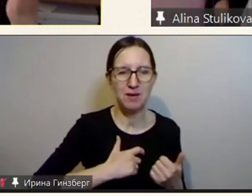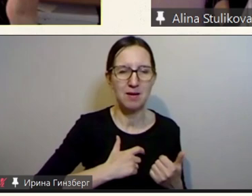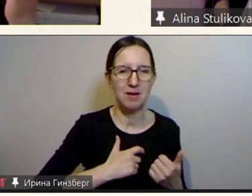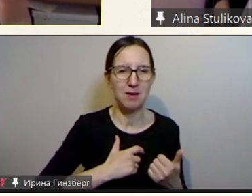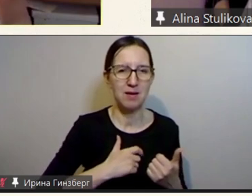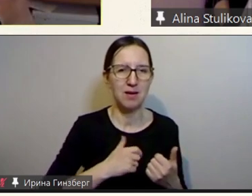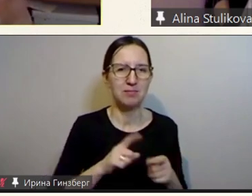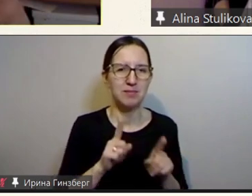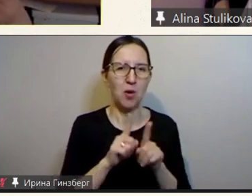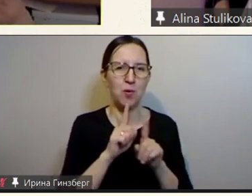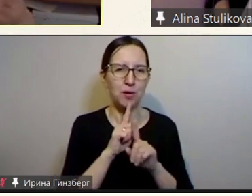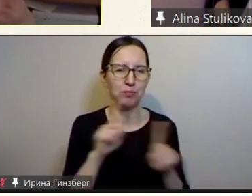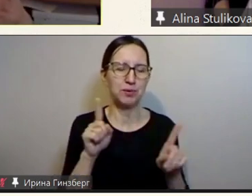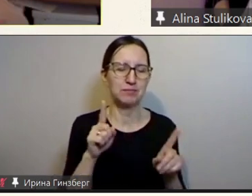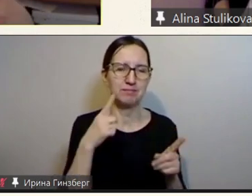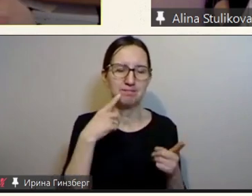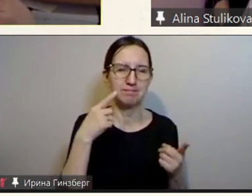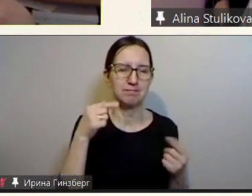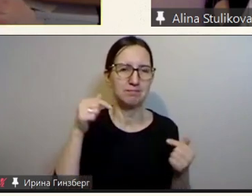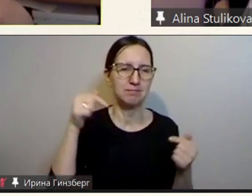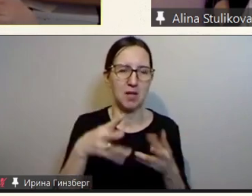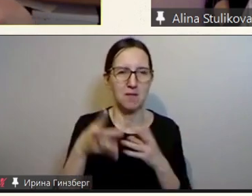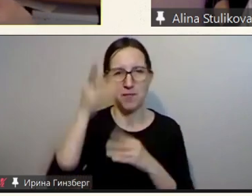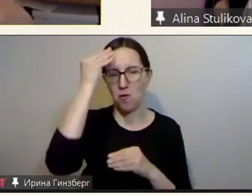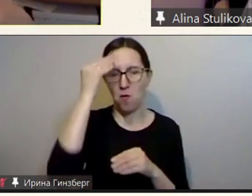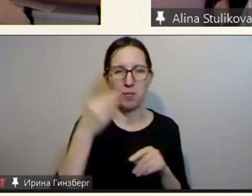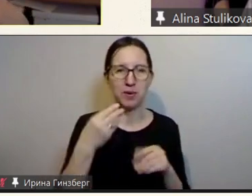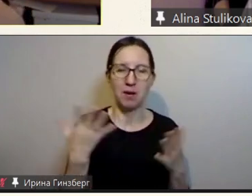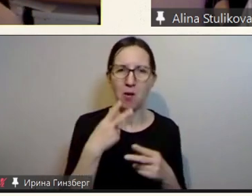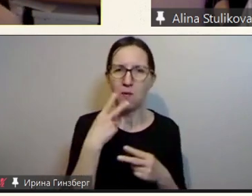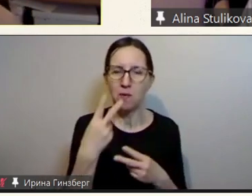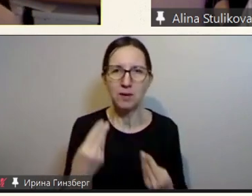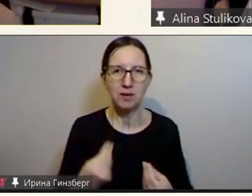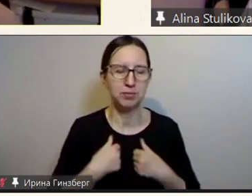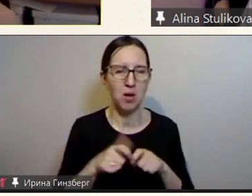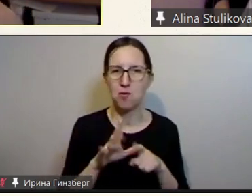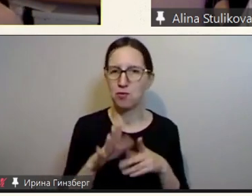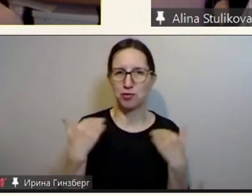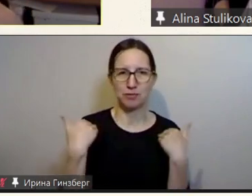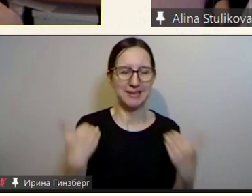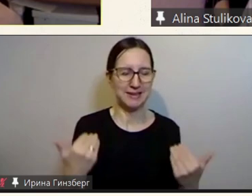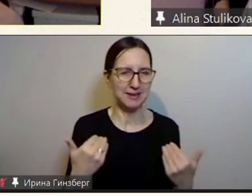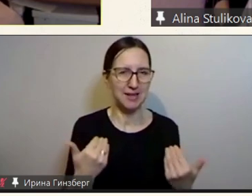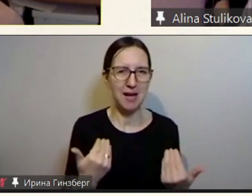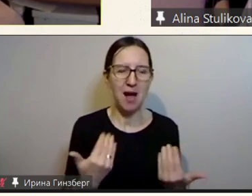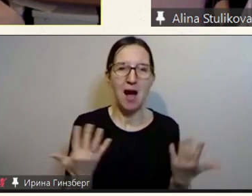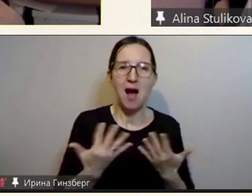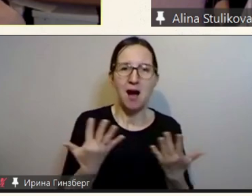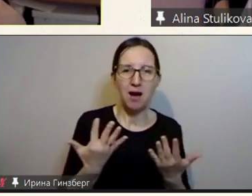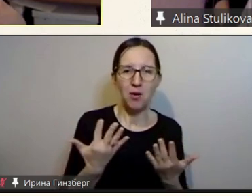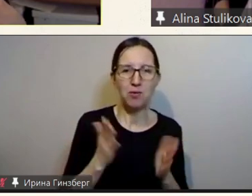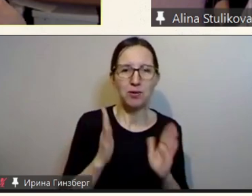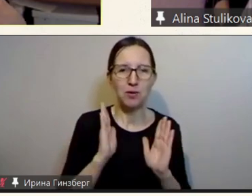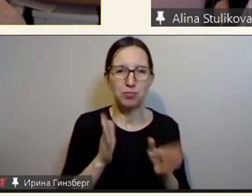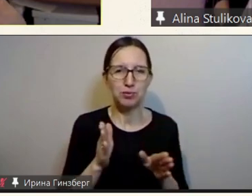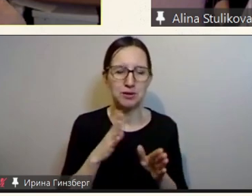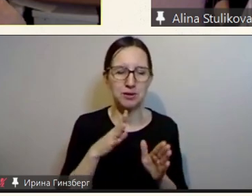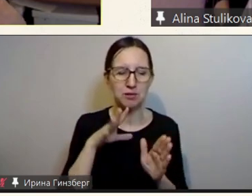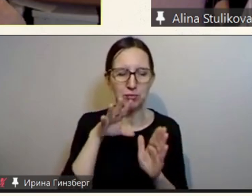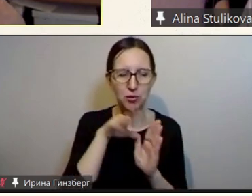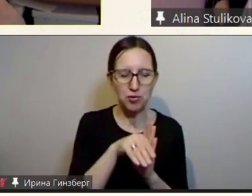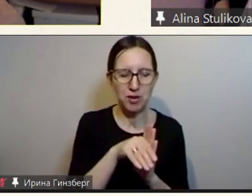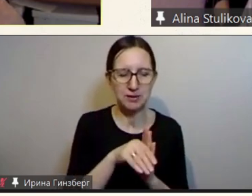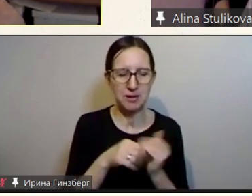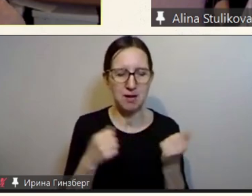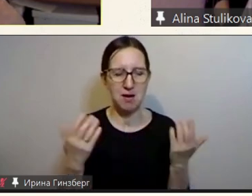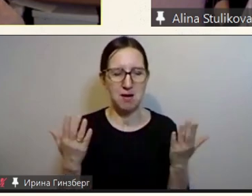of them are strong, some of them are, you know, immersive, others are very contemplative, like,